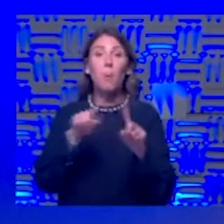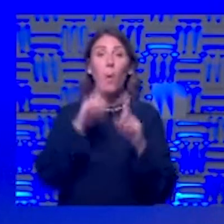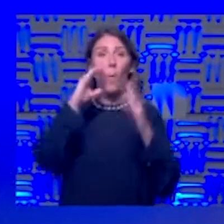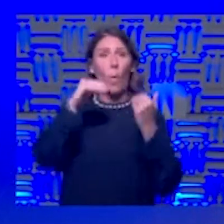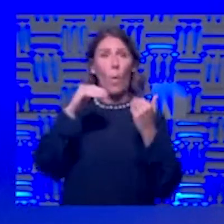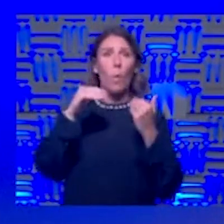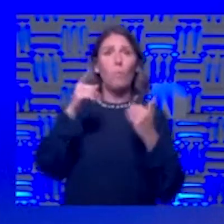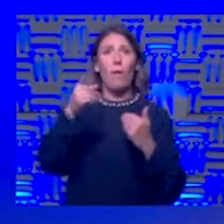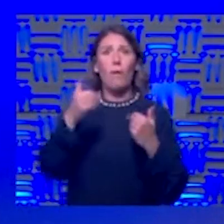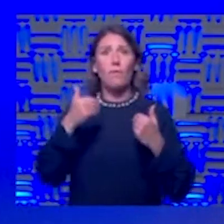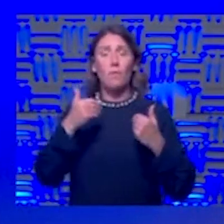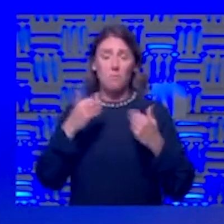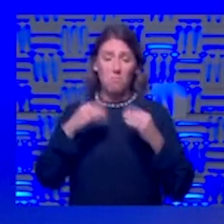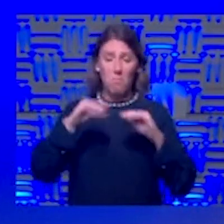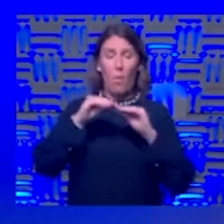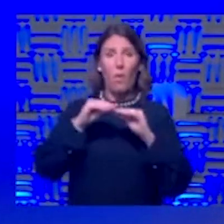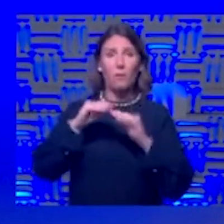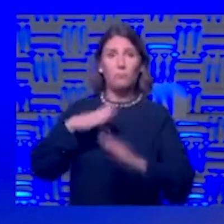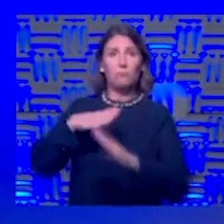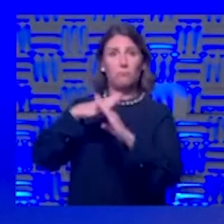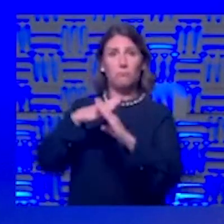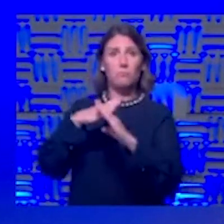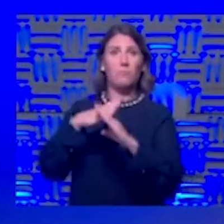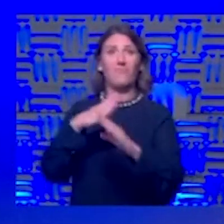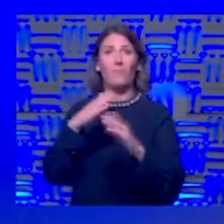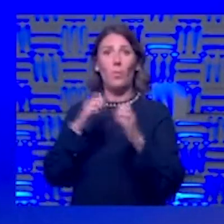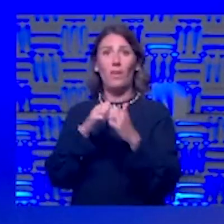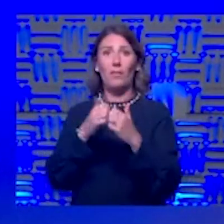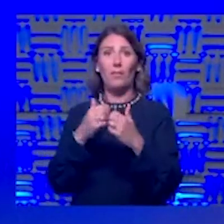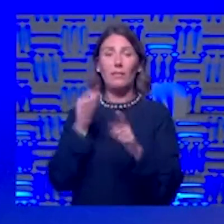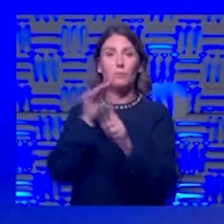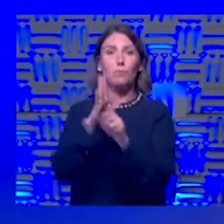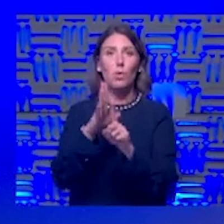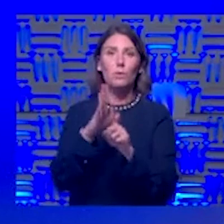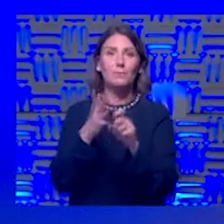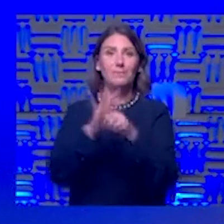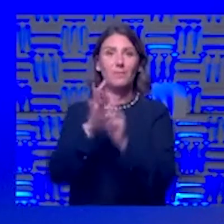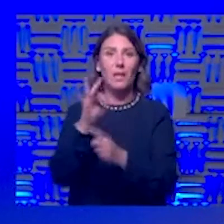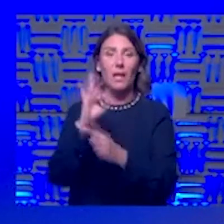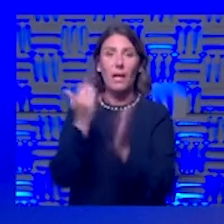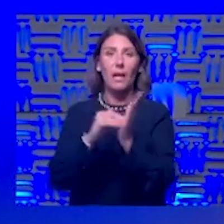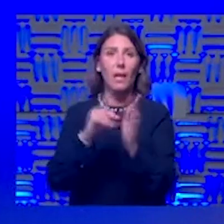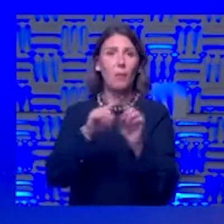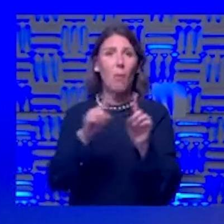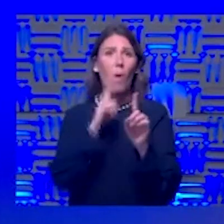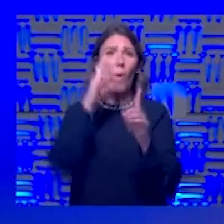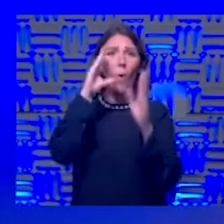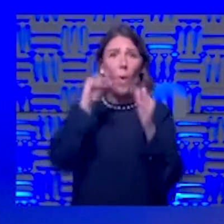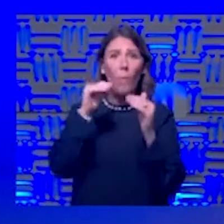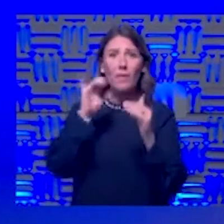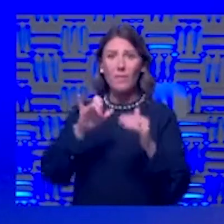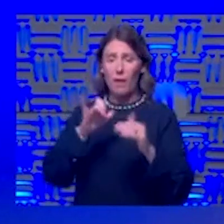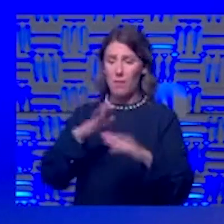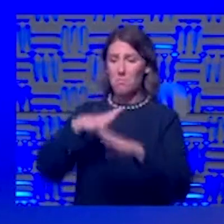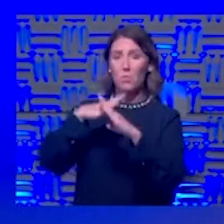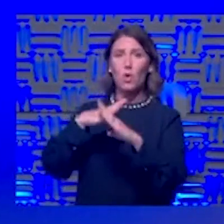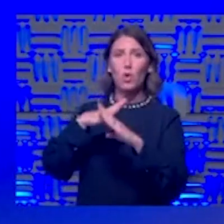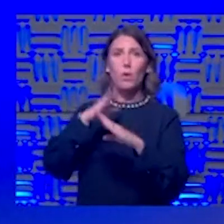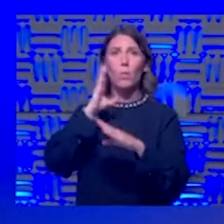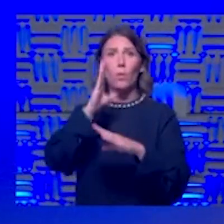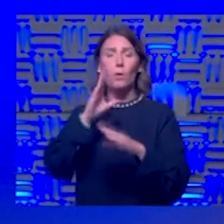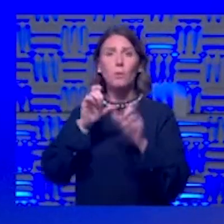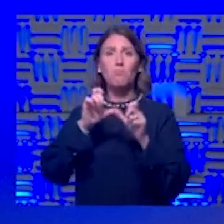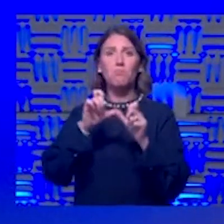become re-exposed to that virus, but we just don't know that. And we hope that immunity would last 3, 6, at least 9 months. And that's